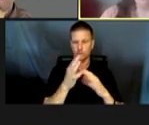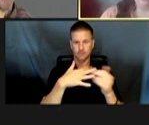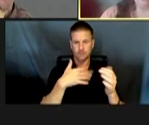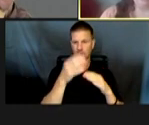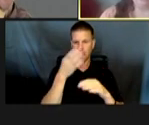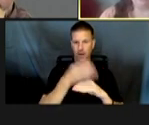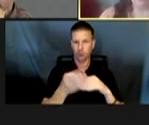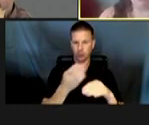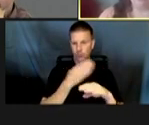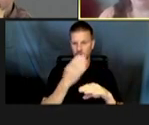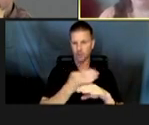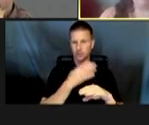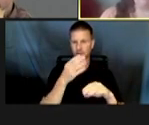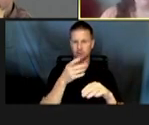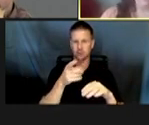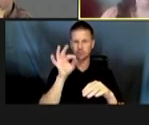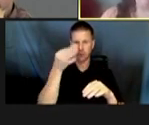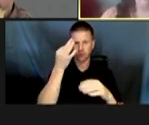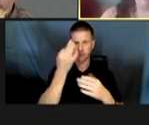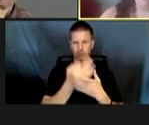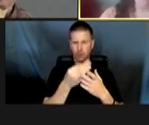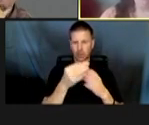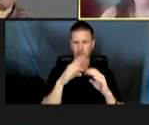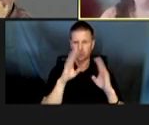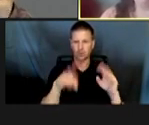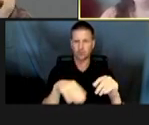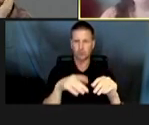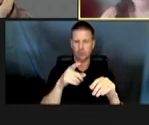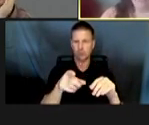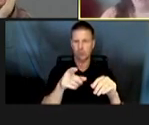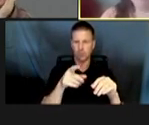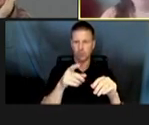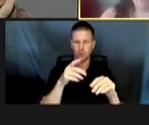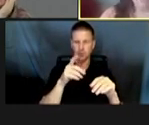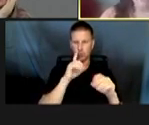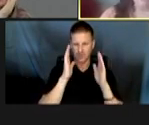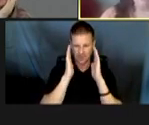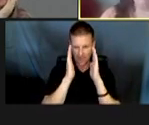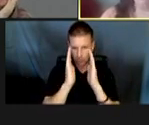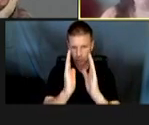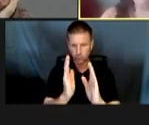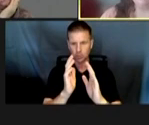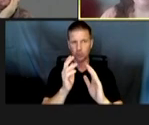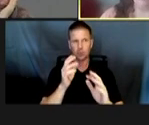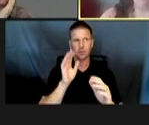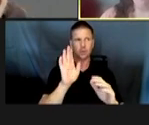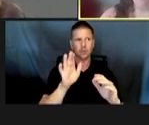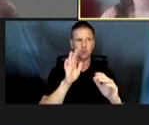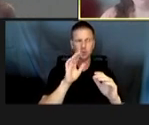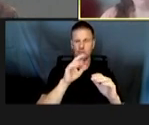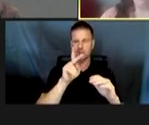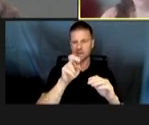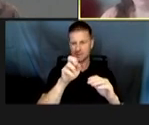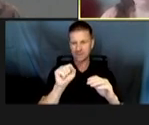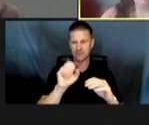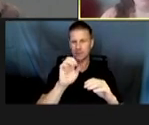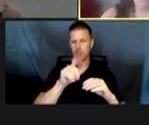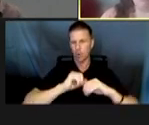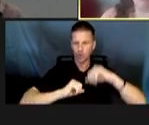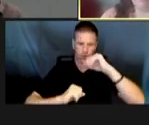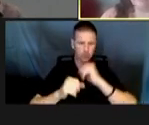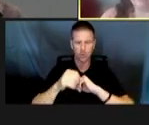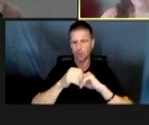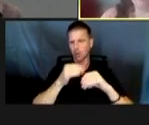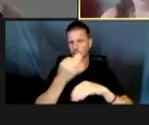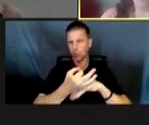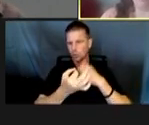the renovation into federally funded housing, were extremely narrow. And her knees and elbows were getting hurt and bruised